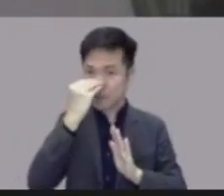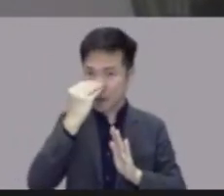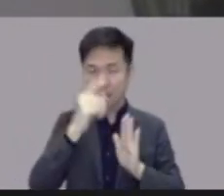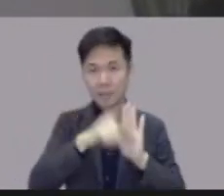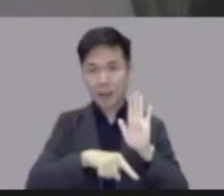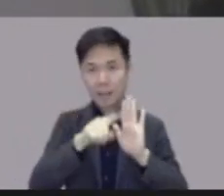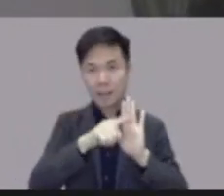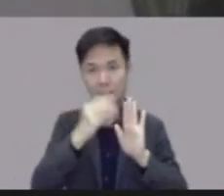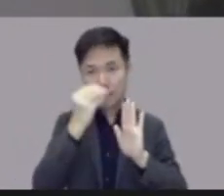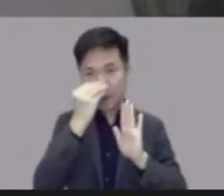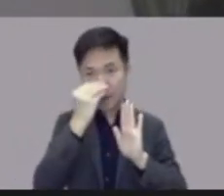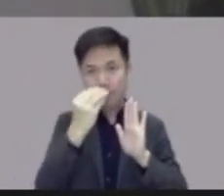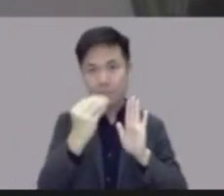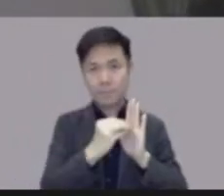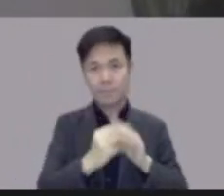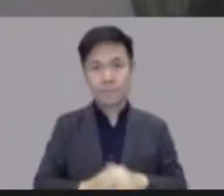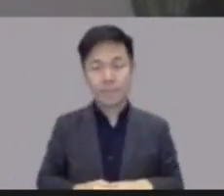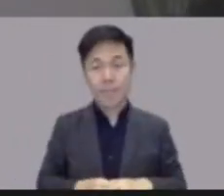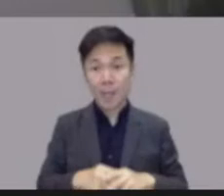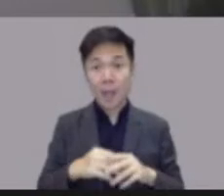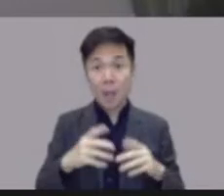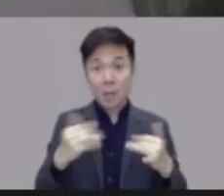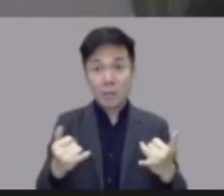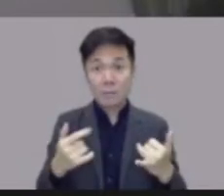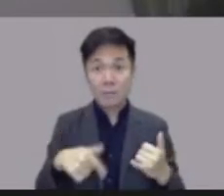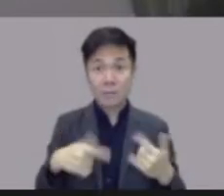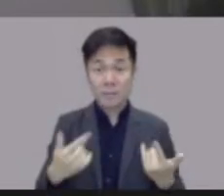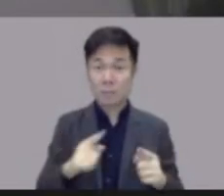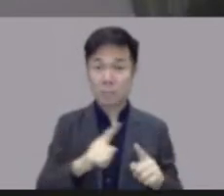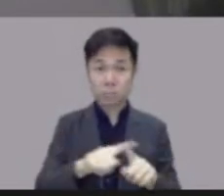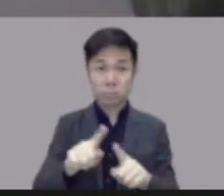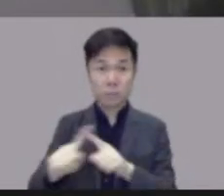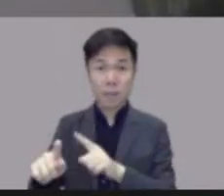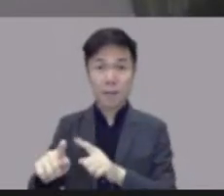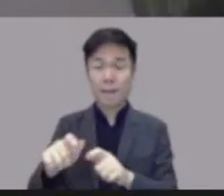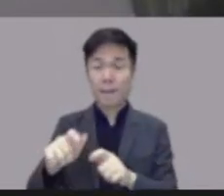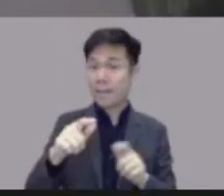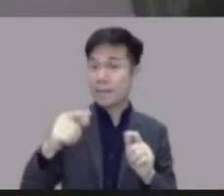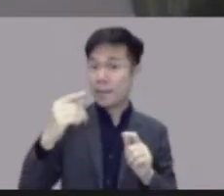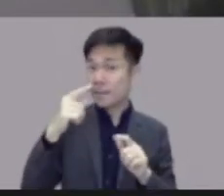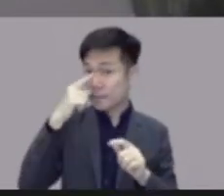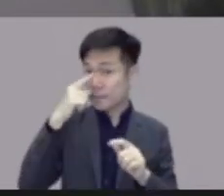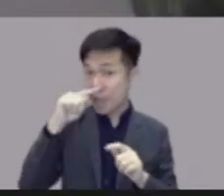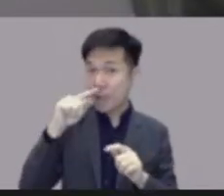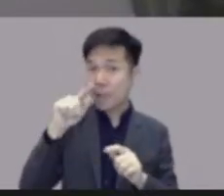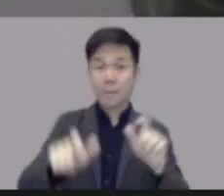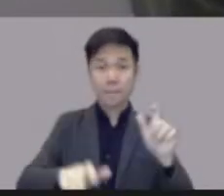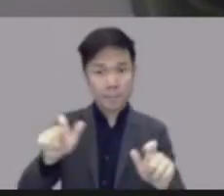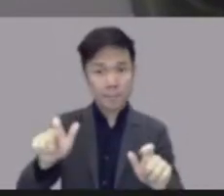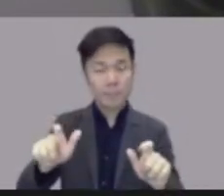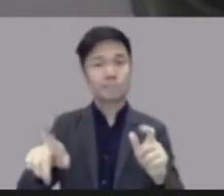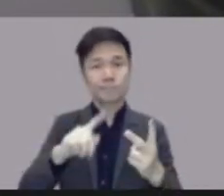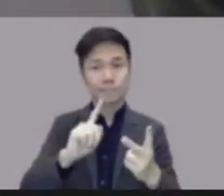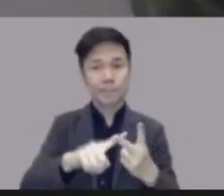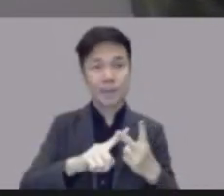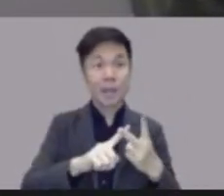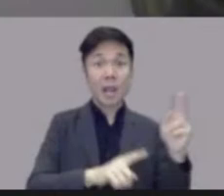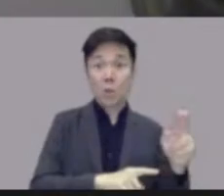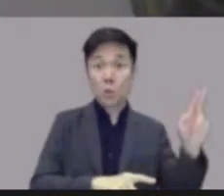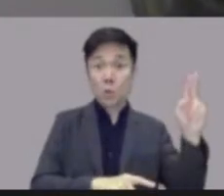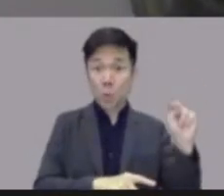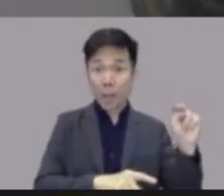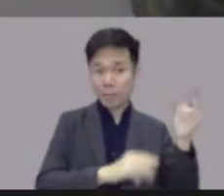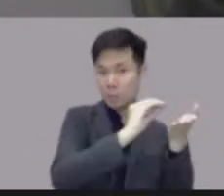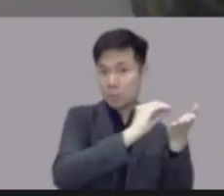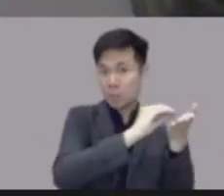was it had received resounding support from both the Thai general public as well as the U.N repertoire on